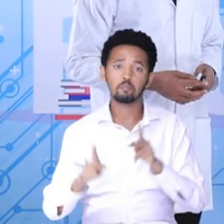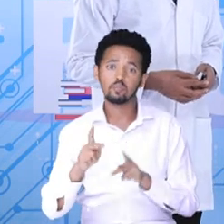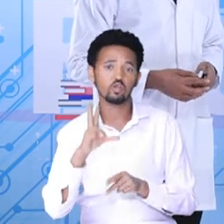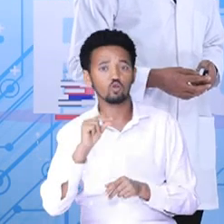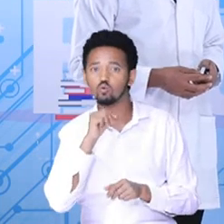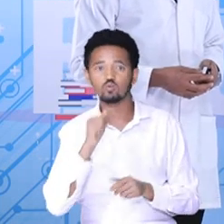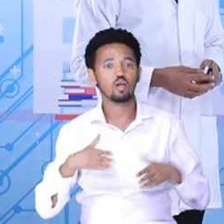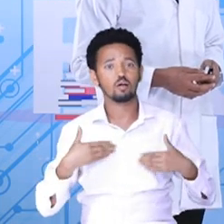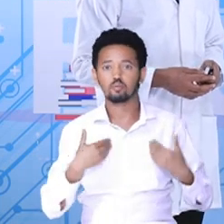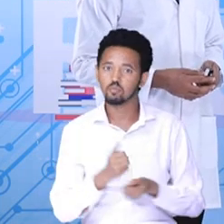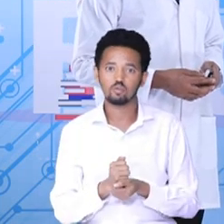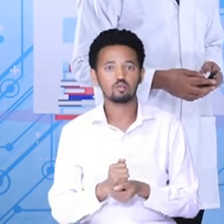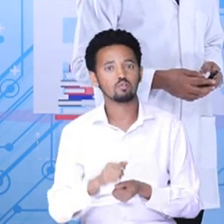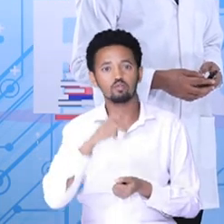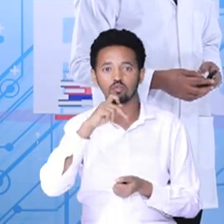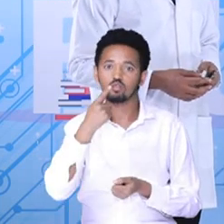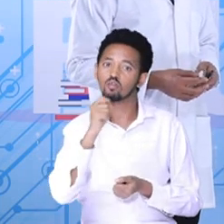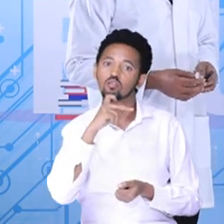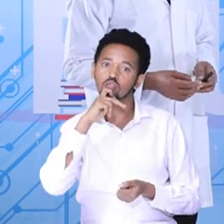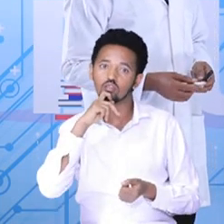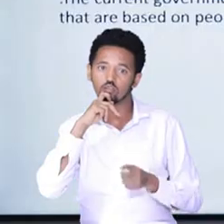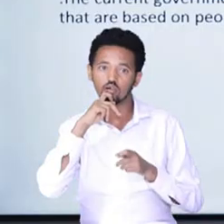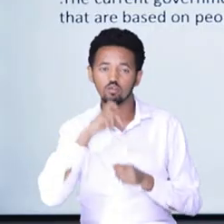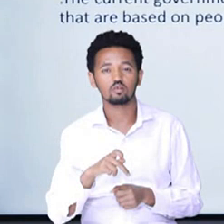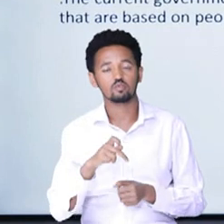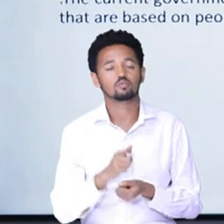not happy to be settled over there.